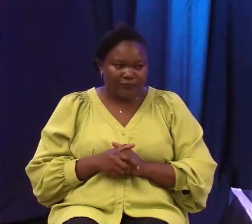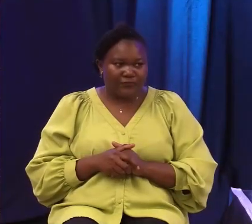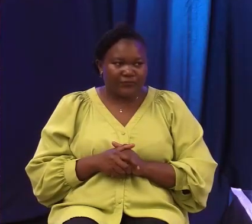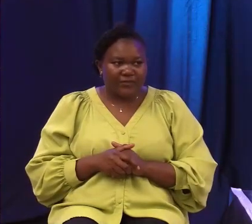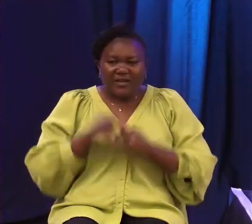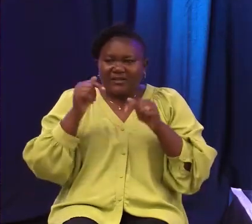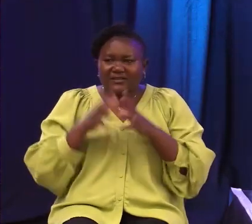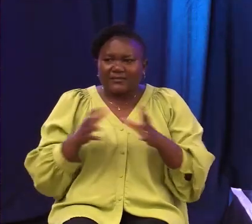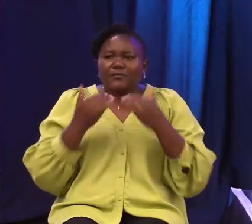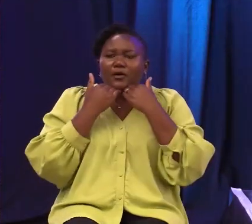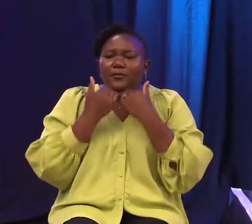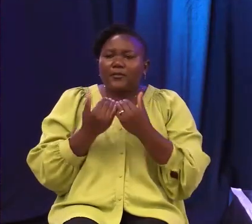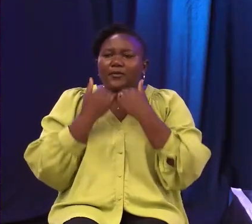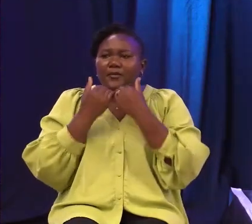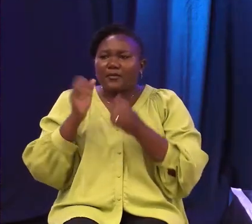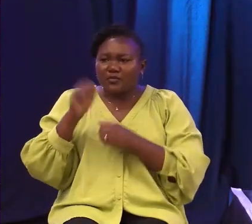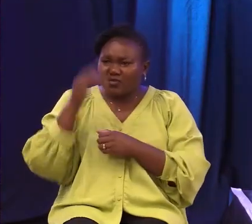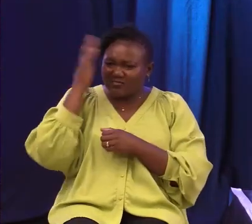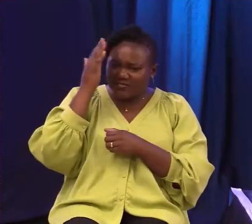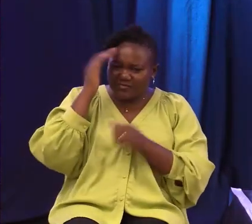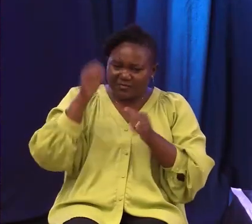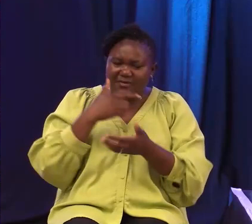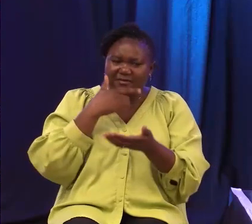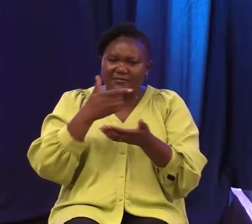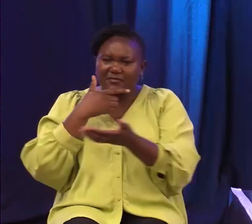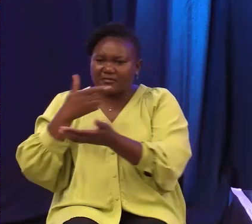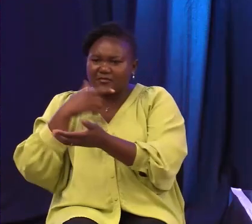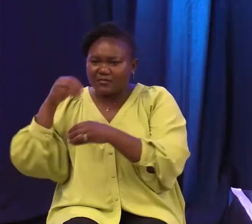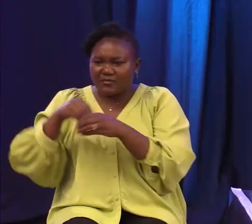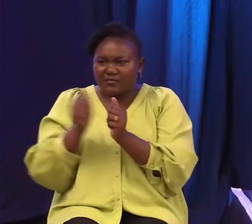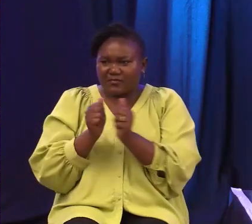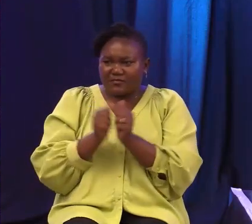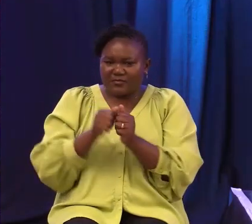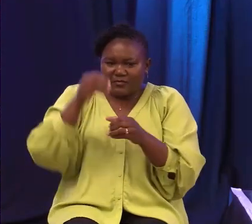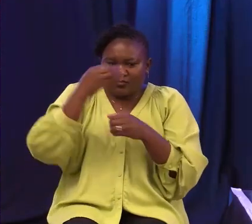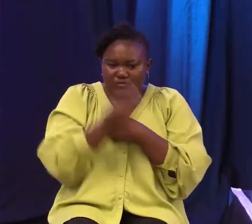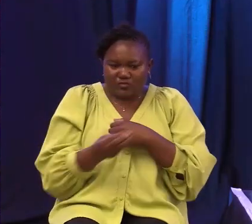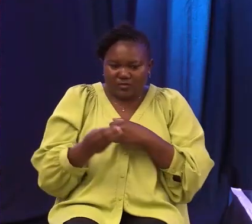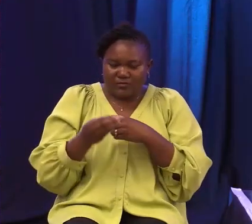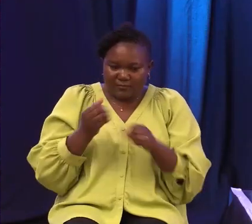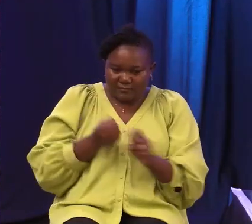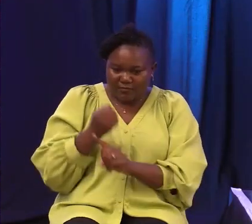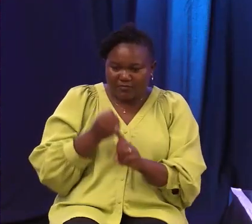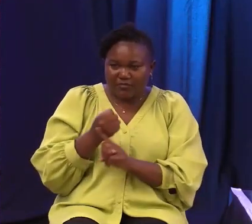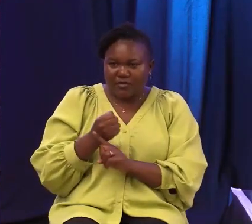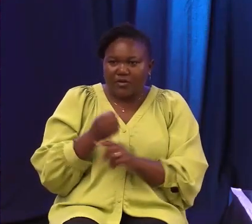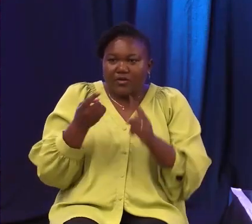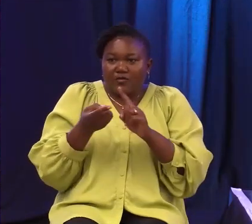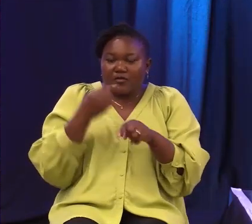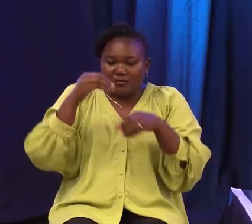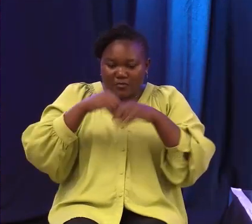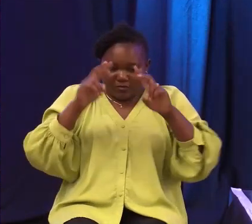It is important to acknowledge and appreciate the endeavors and the aims of the Children's Advocate, from investigation